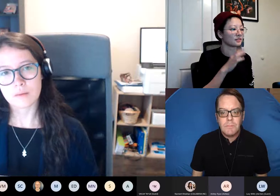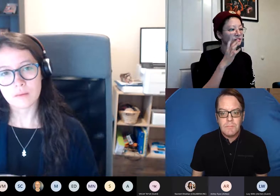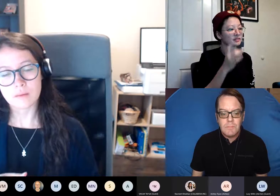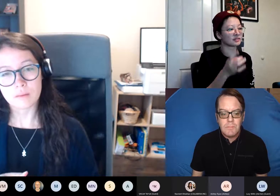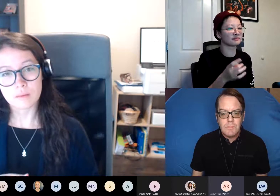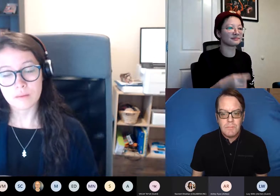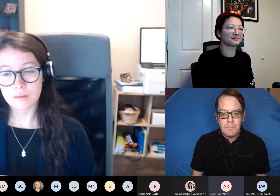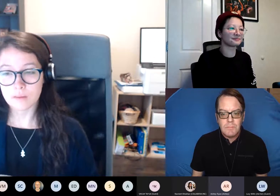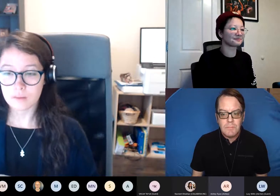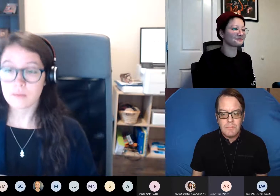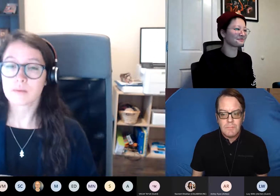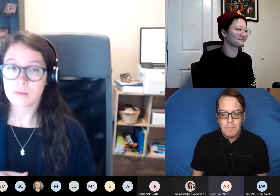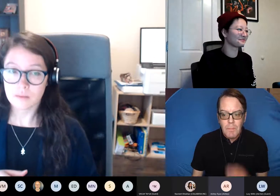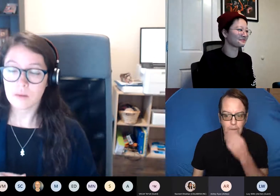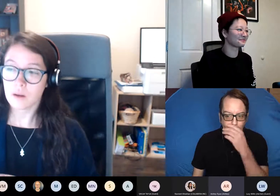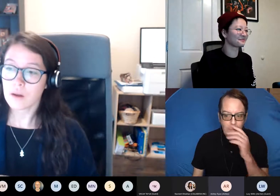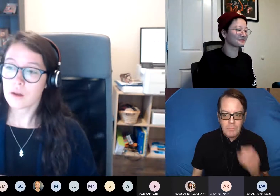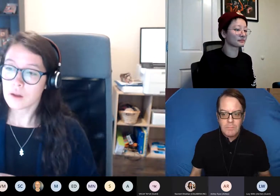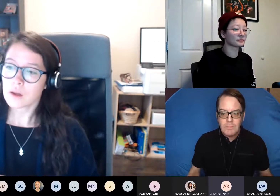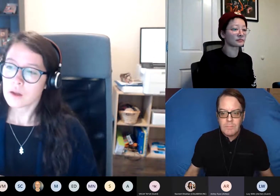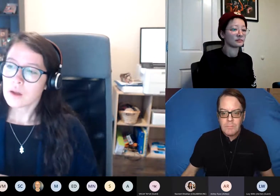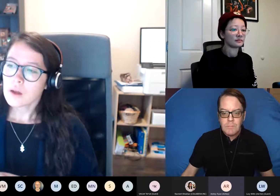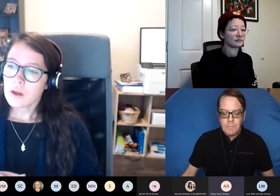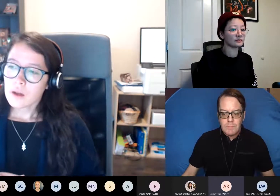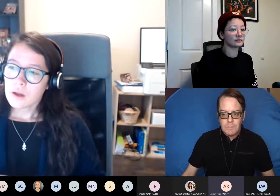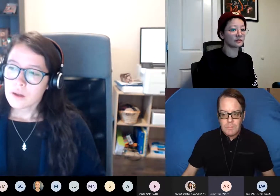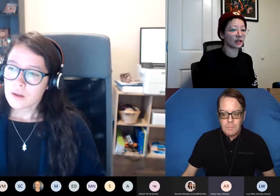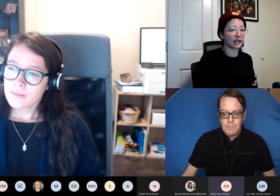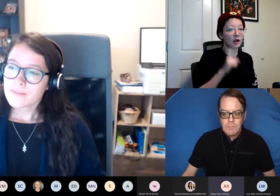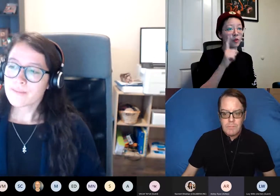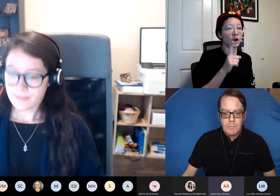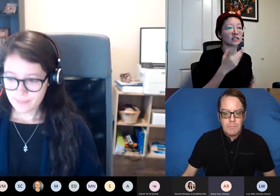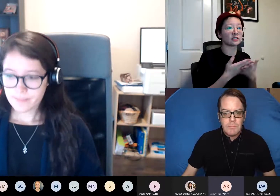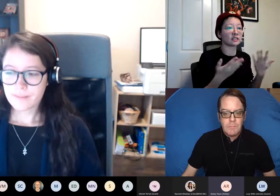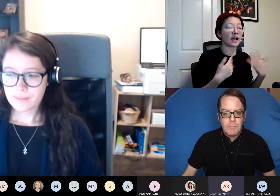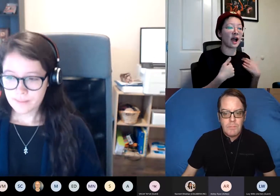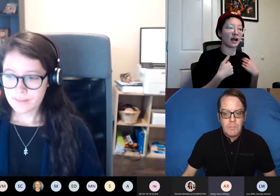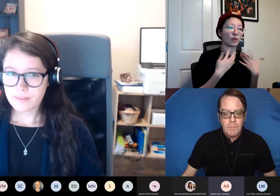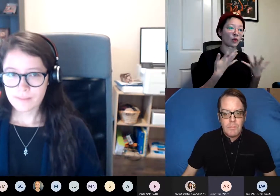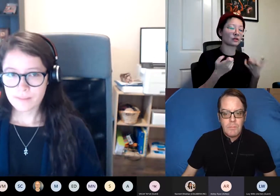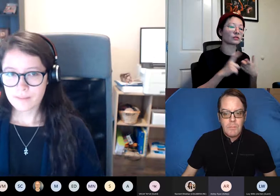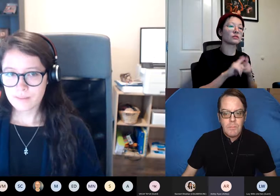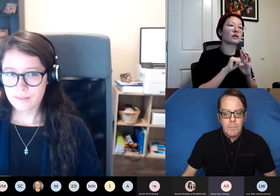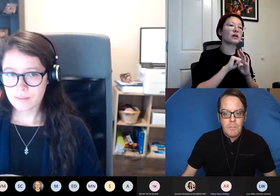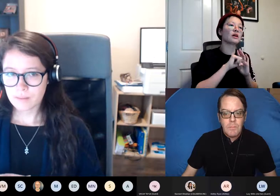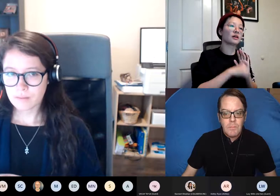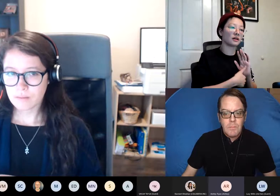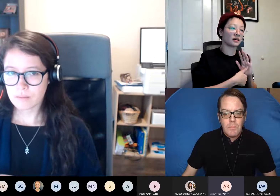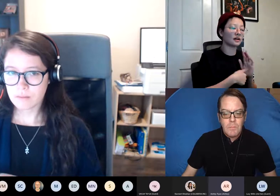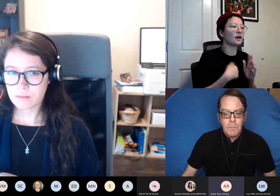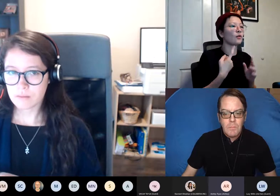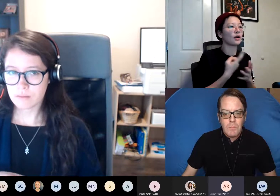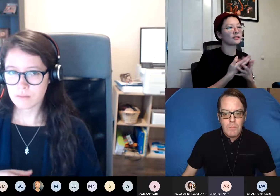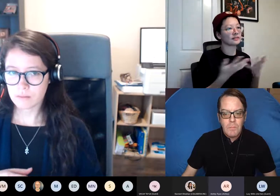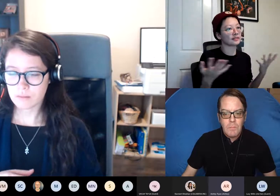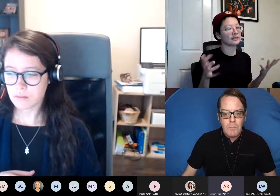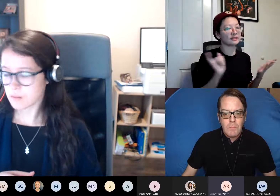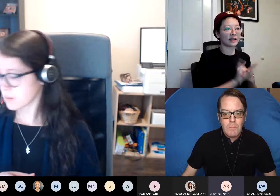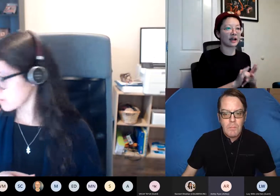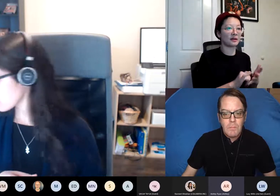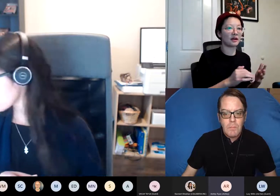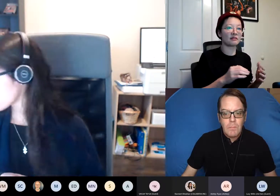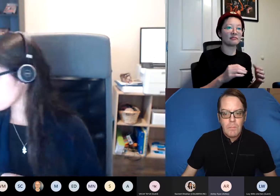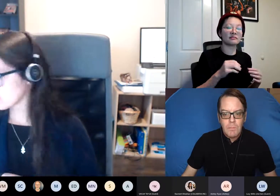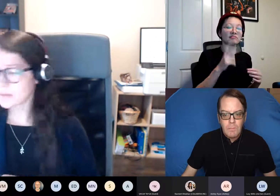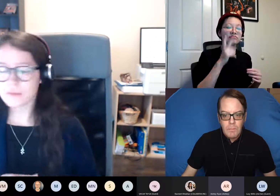use a different way of making my errand calls for the day. So I thought that was a fun fact. One thing I wanted